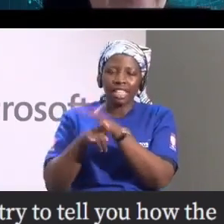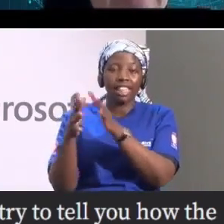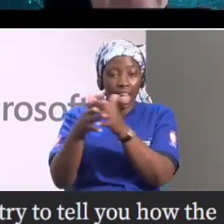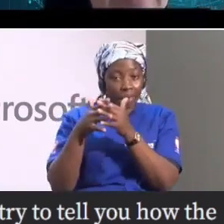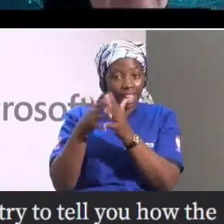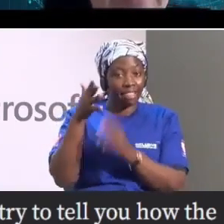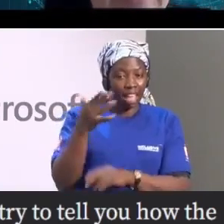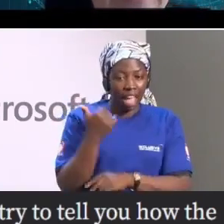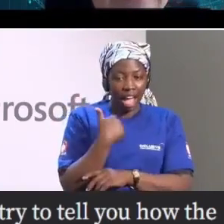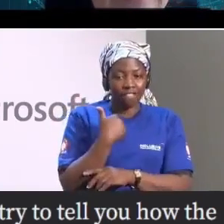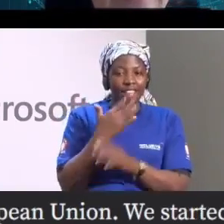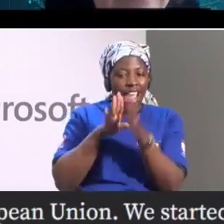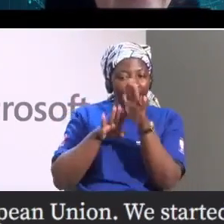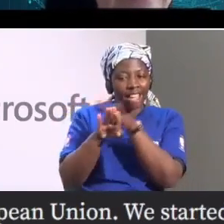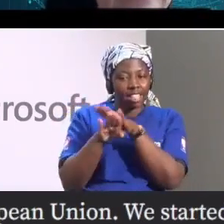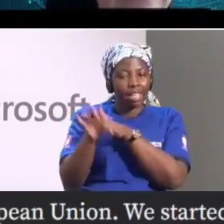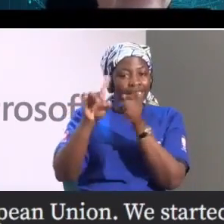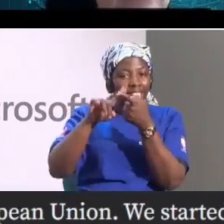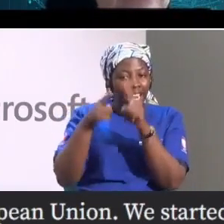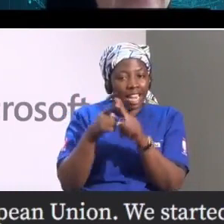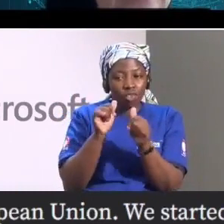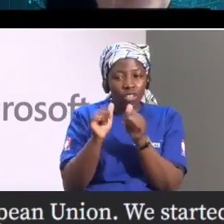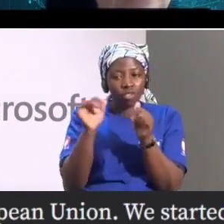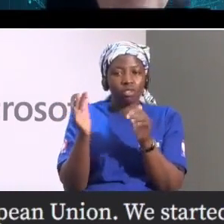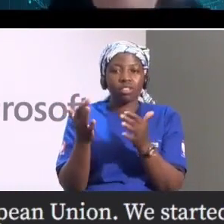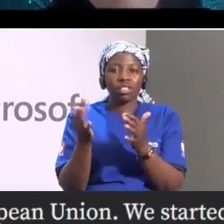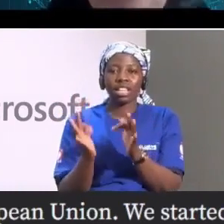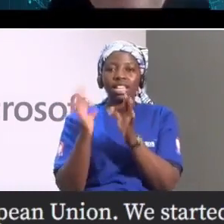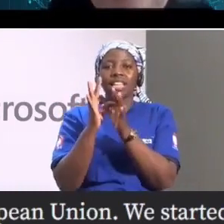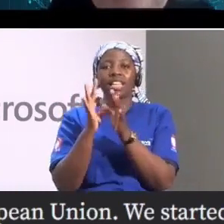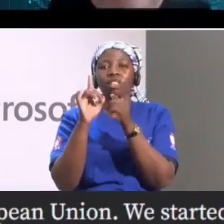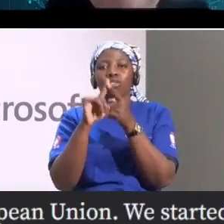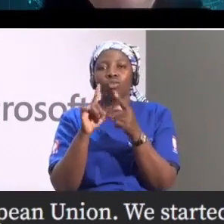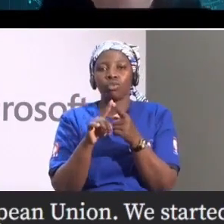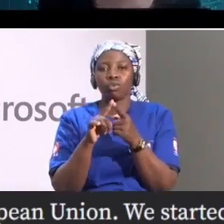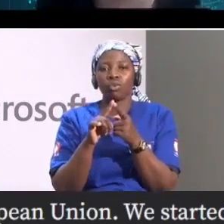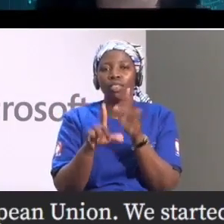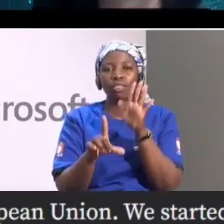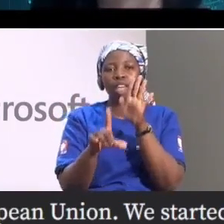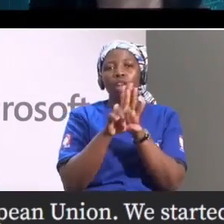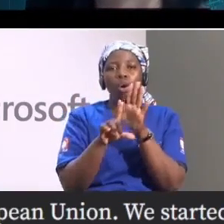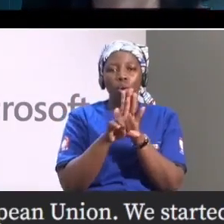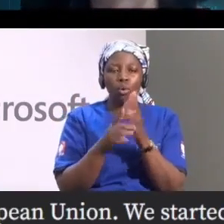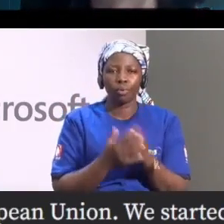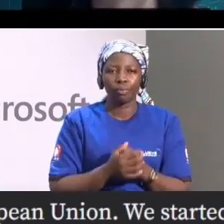this accessibility standard linked to procurement legislation.